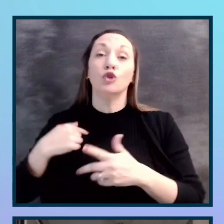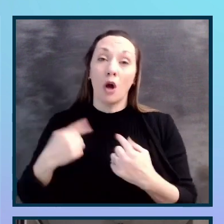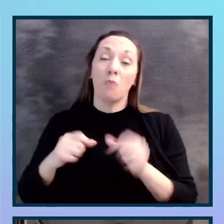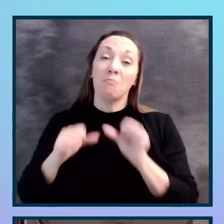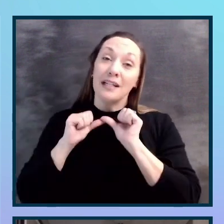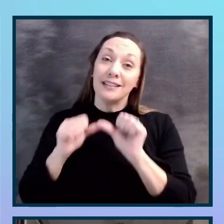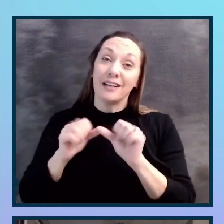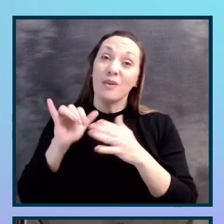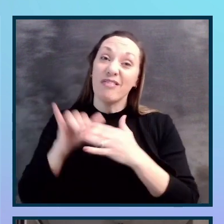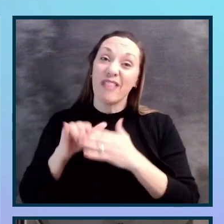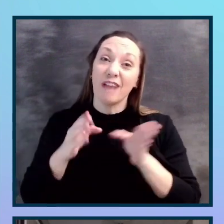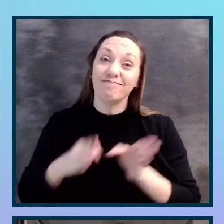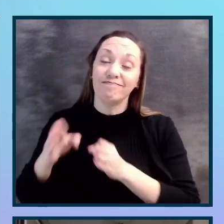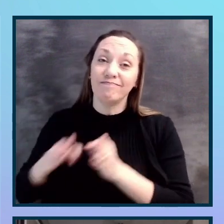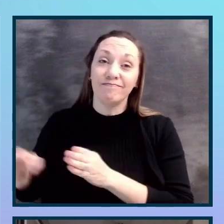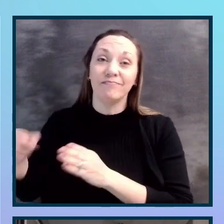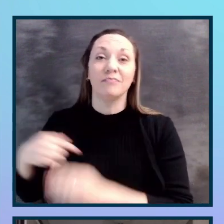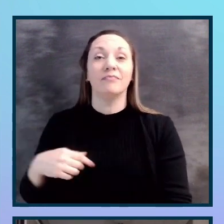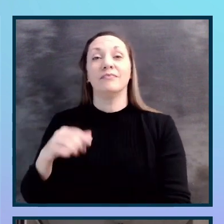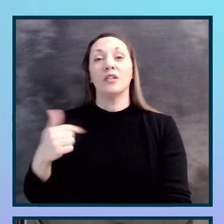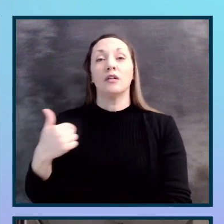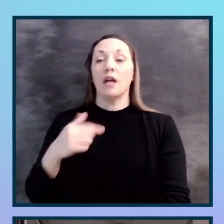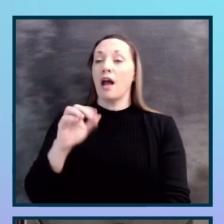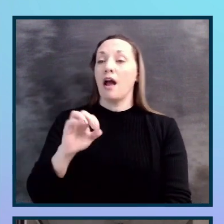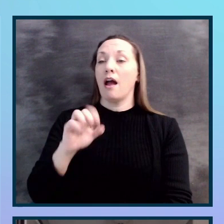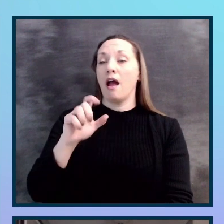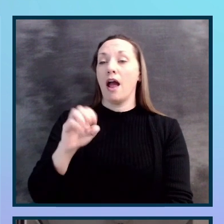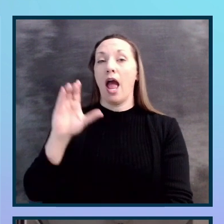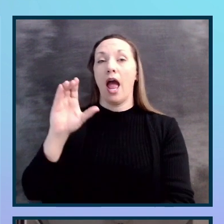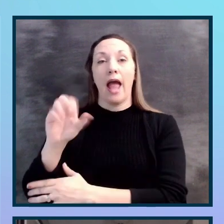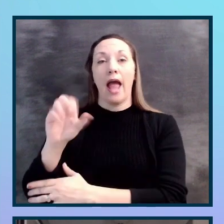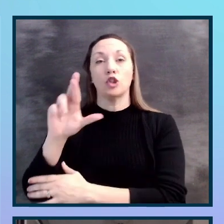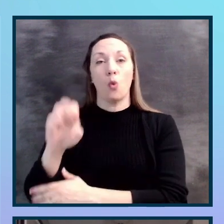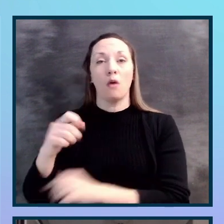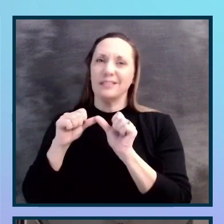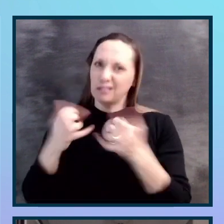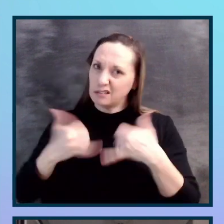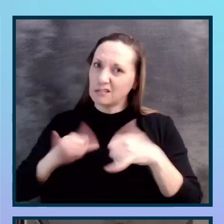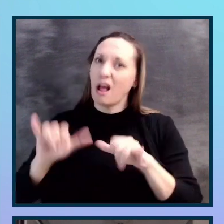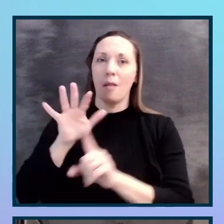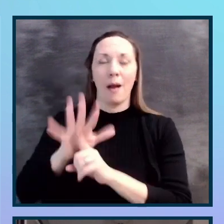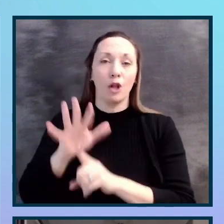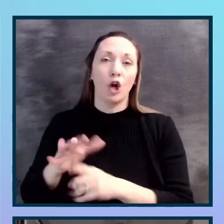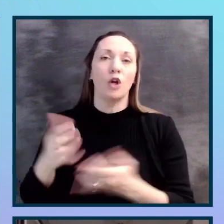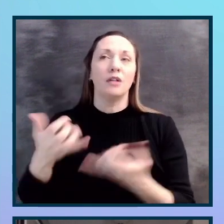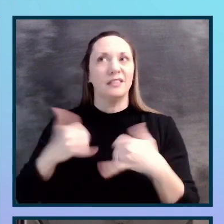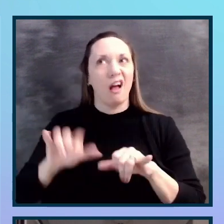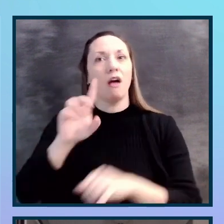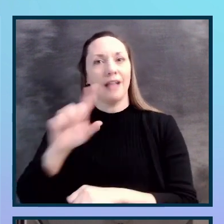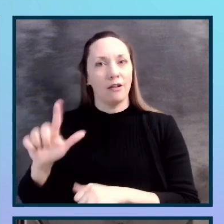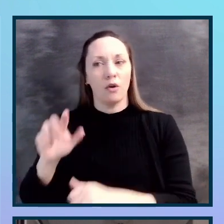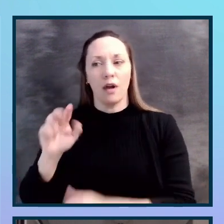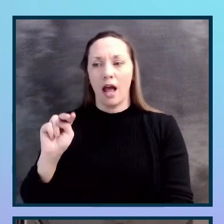trend from previous years, Axe Core continues to be popular and continues to be downloaded on